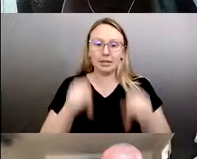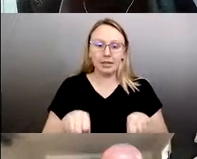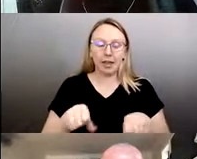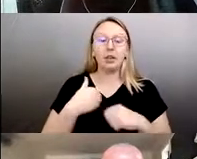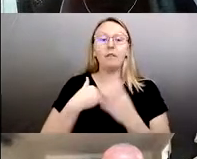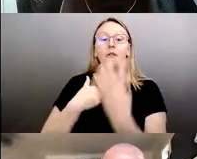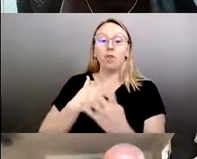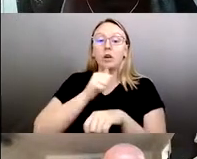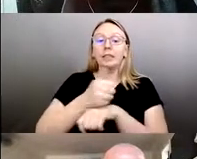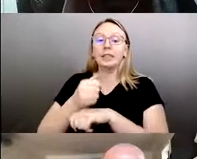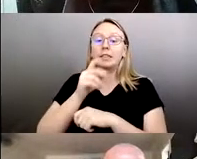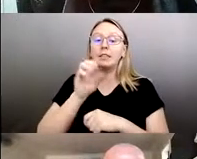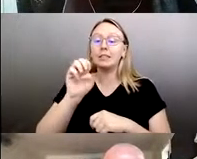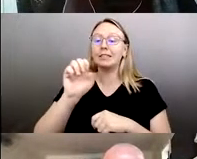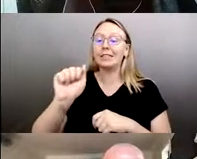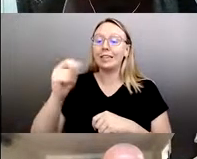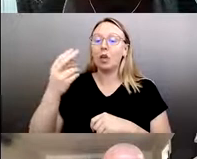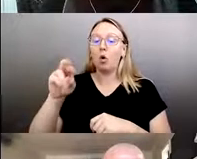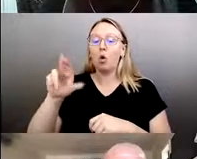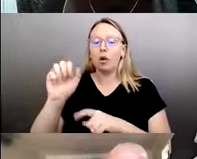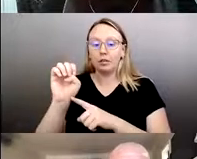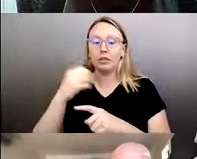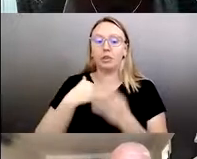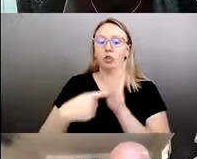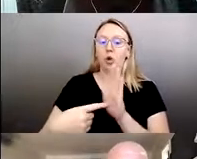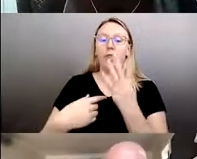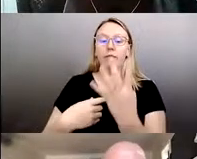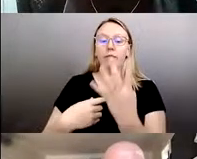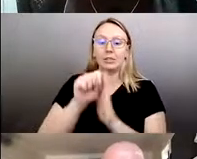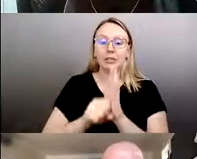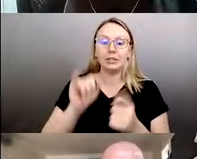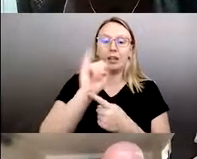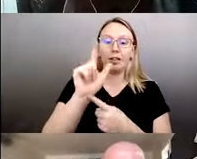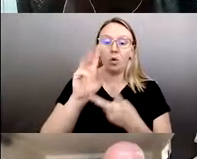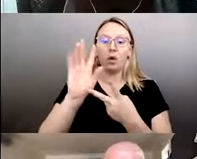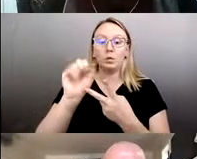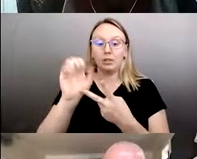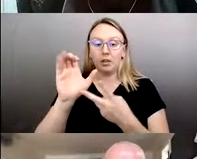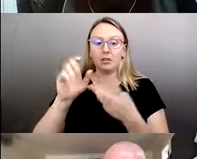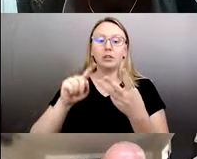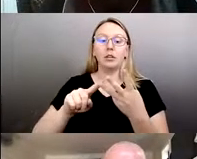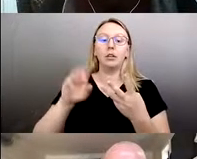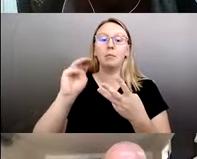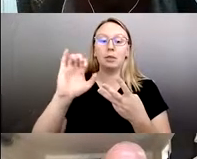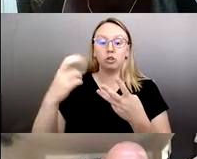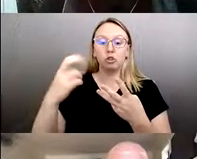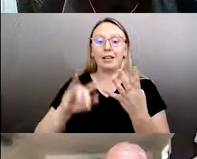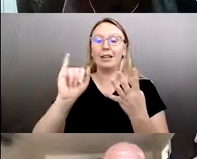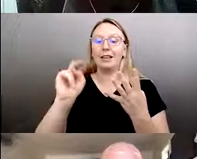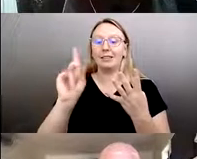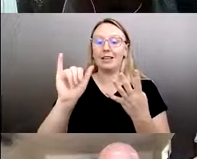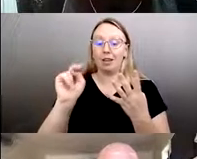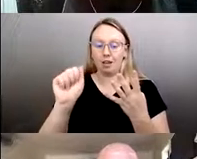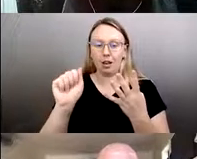seahorses symbolizing the four states, Illinois, Wisconsin, Michigan, and Indiana, that border the lake. But in this